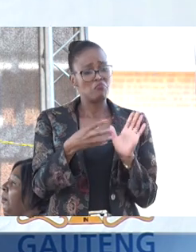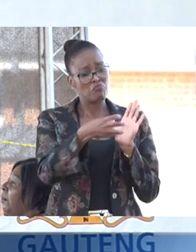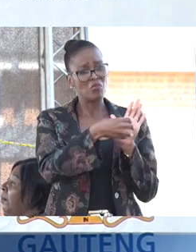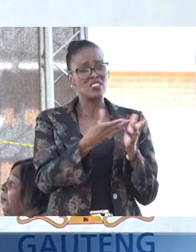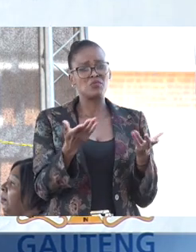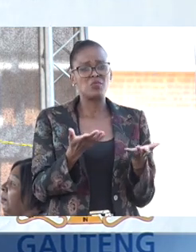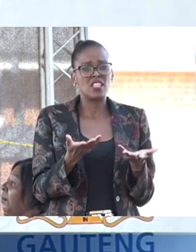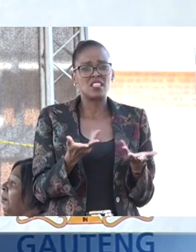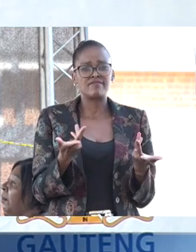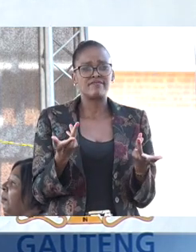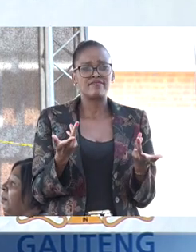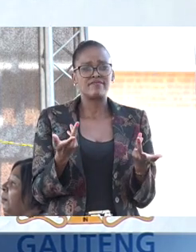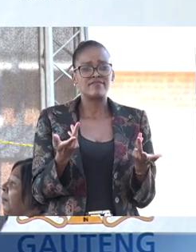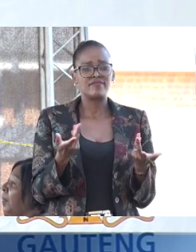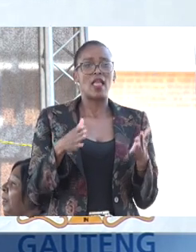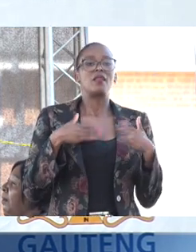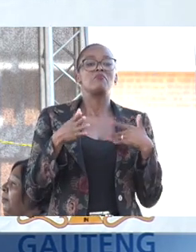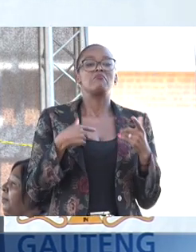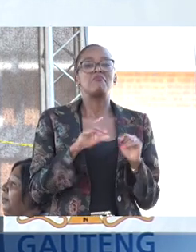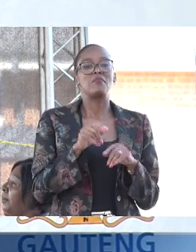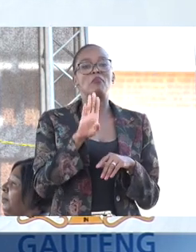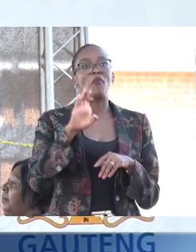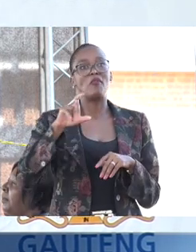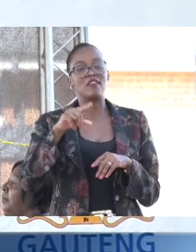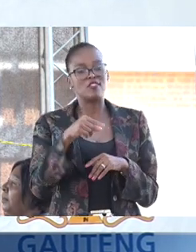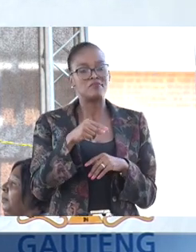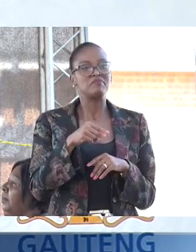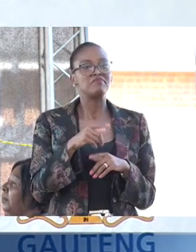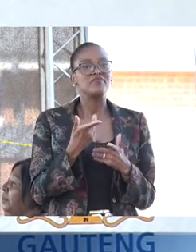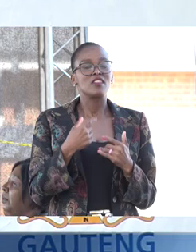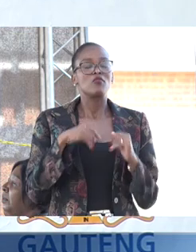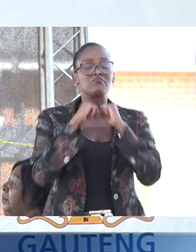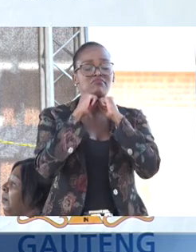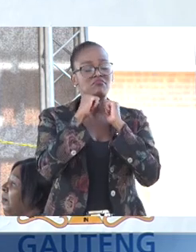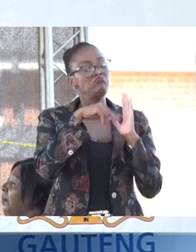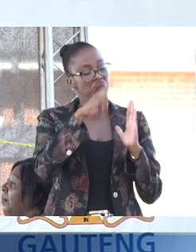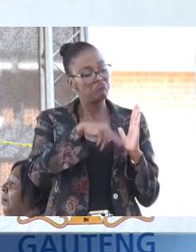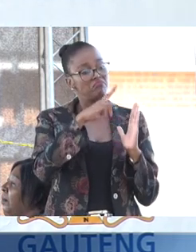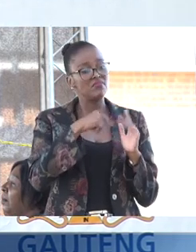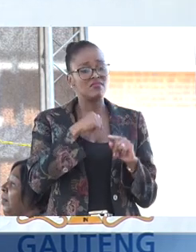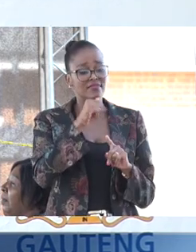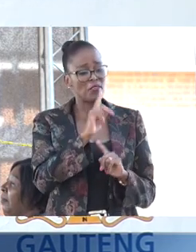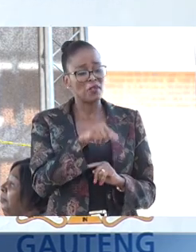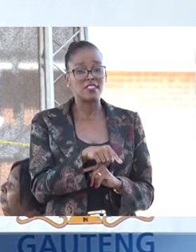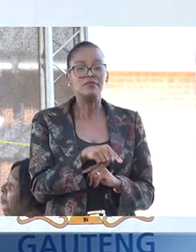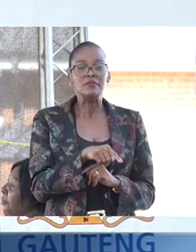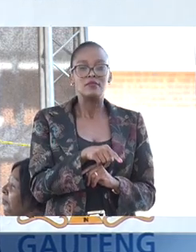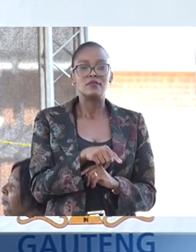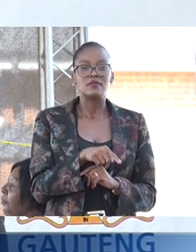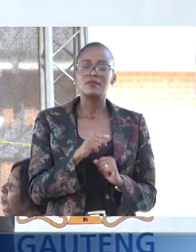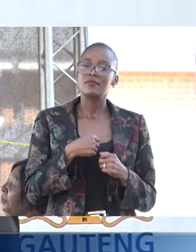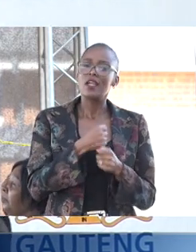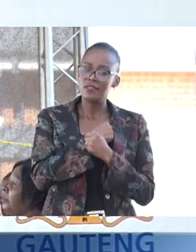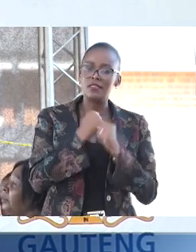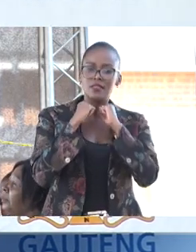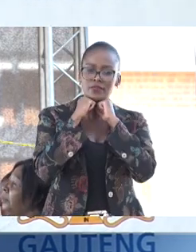it in the admin block for parents to read. It says, "Dear